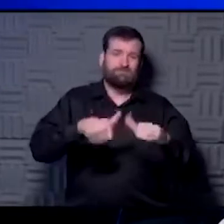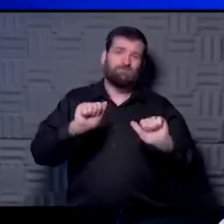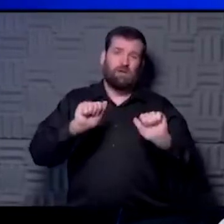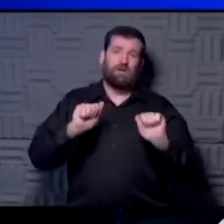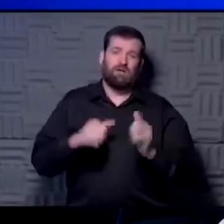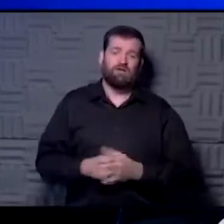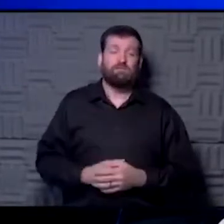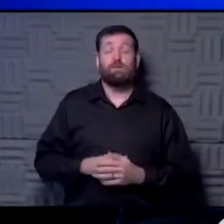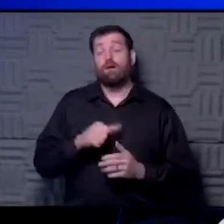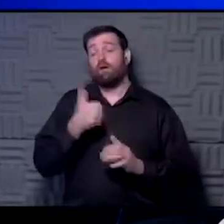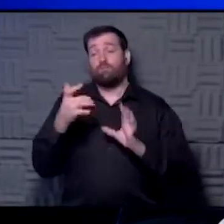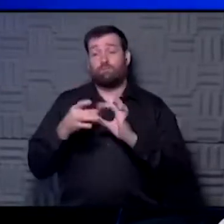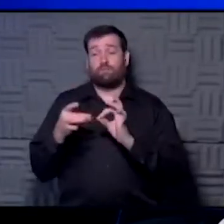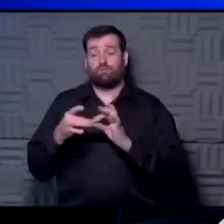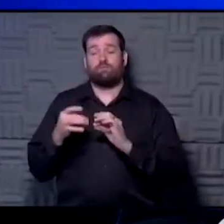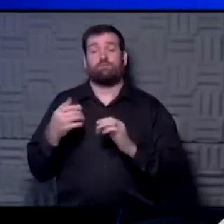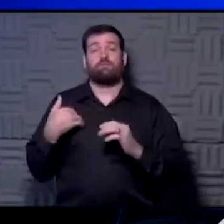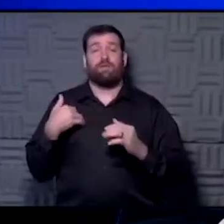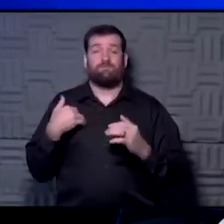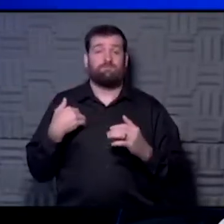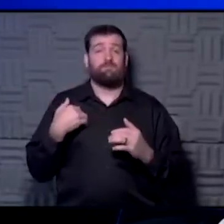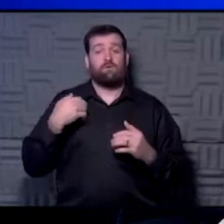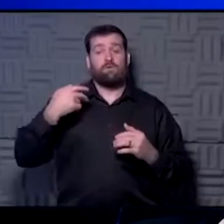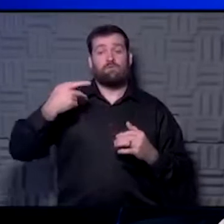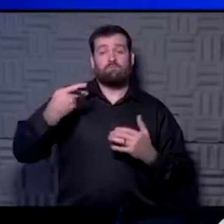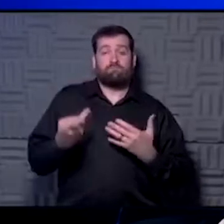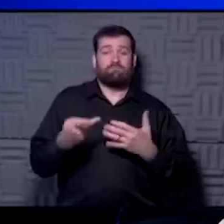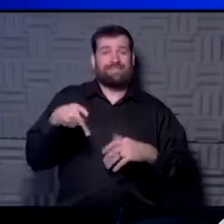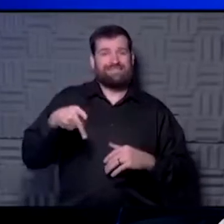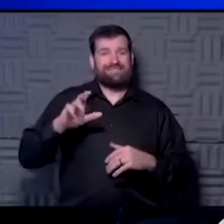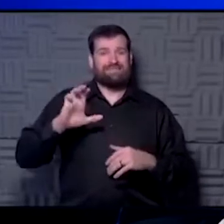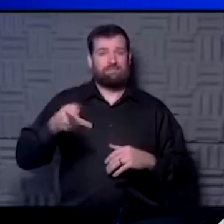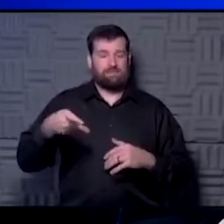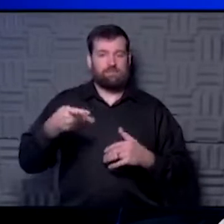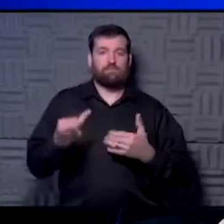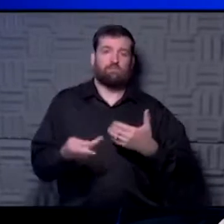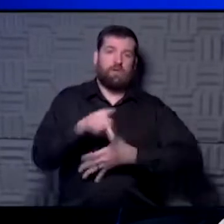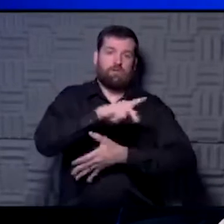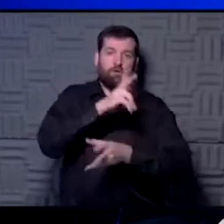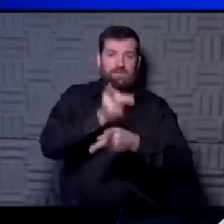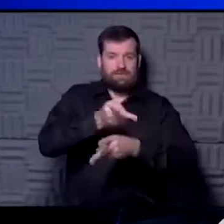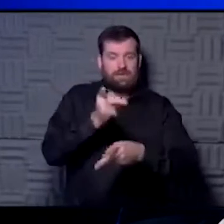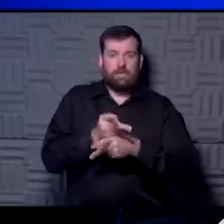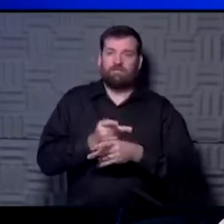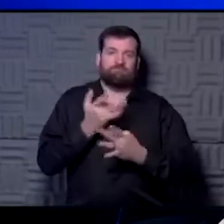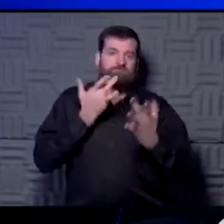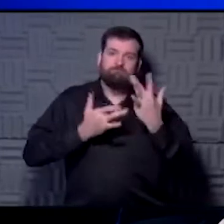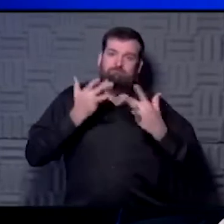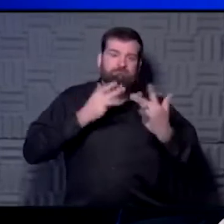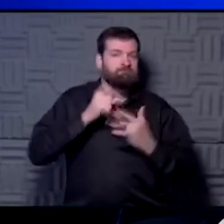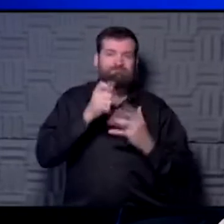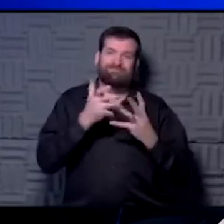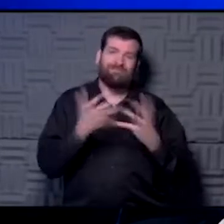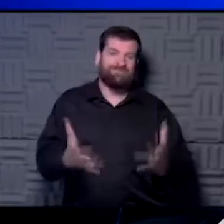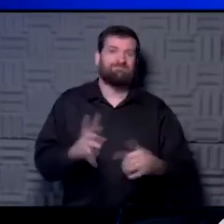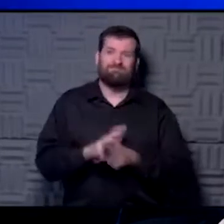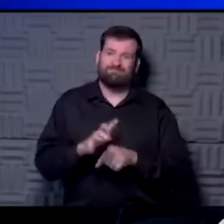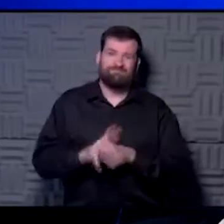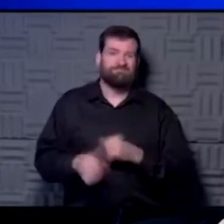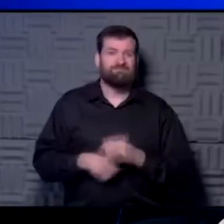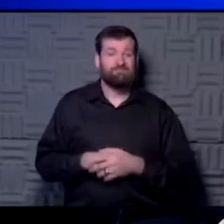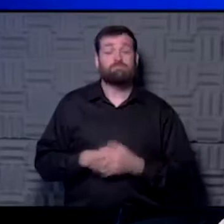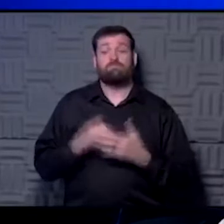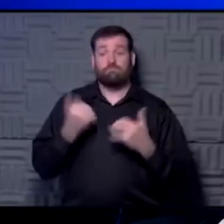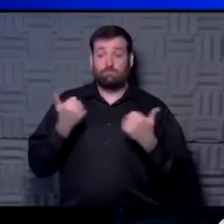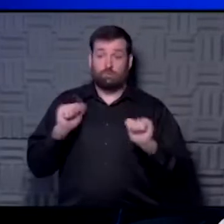thing just to say is there is a primary care shortage in the United States, and that you may be experiencing some of that as well. If you're